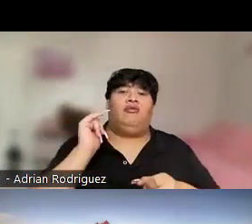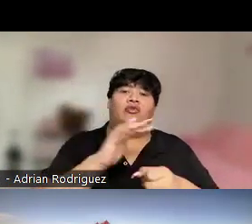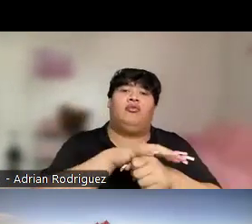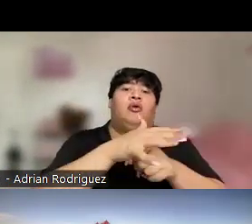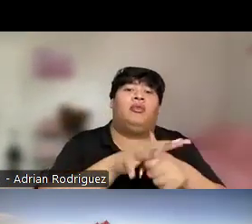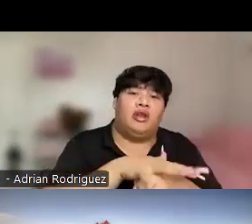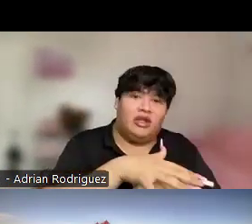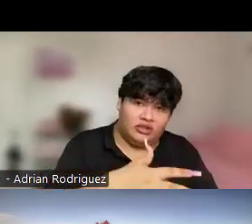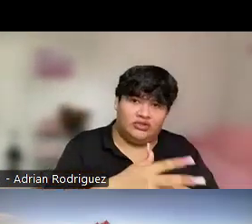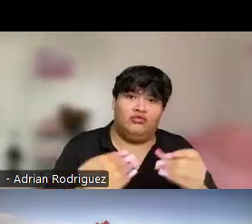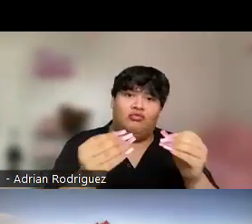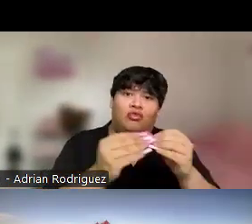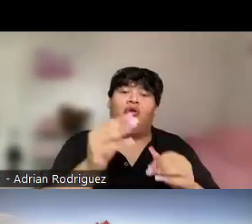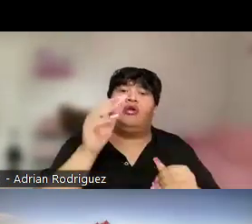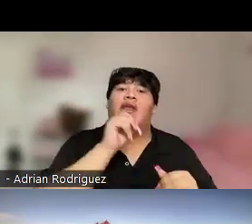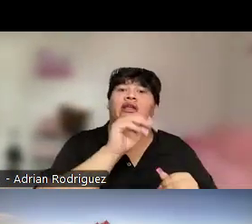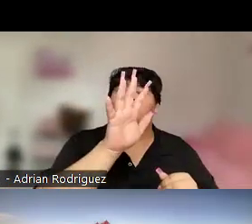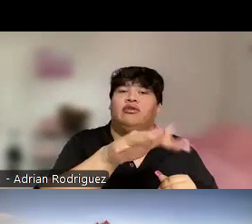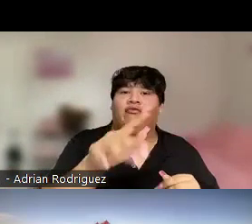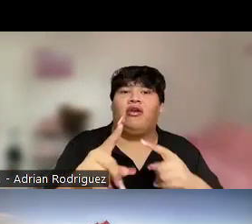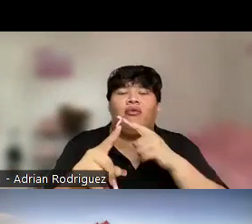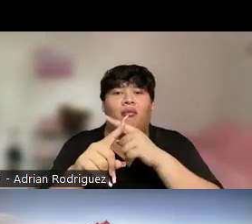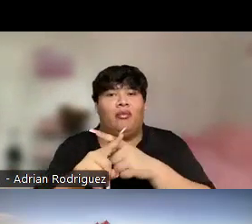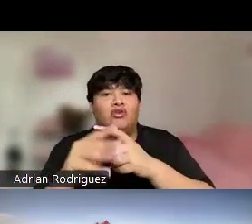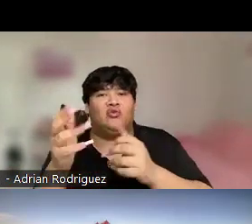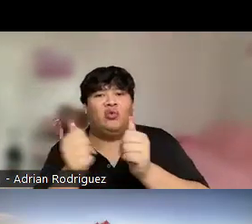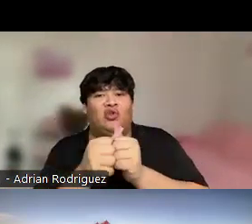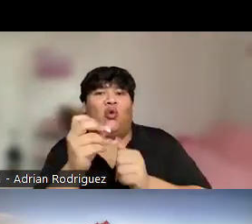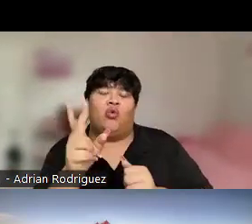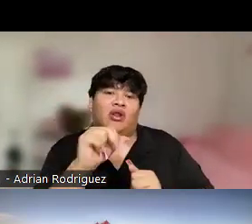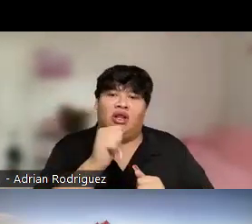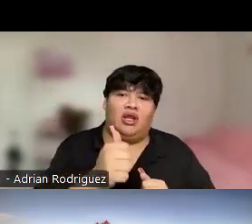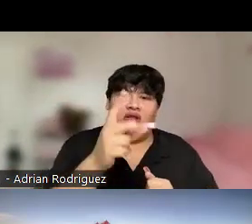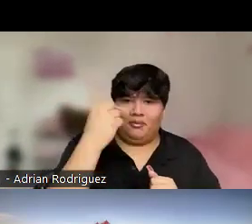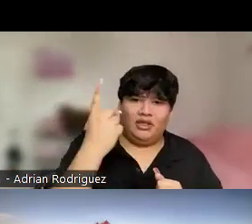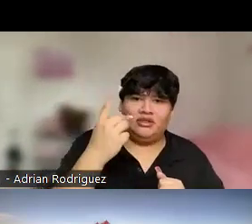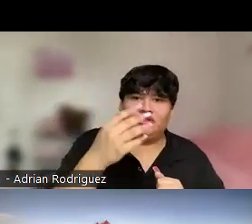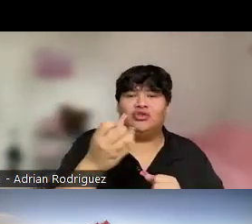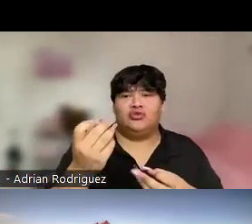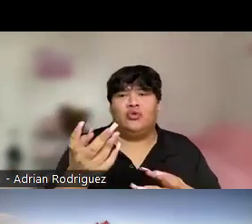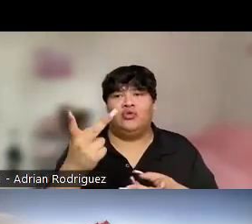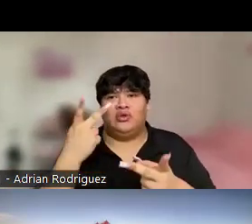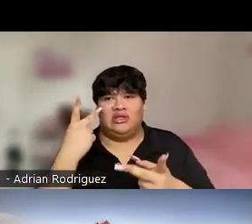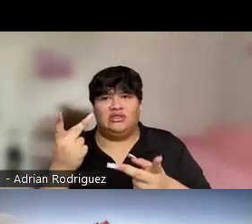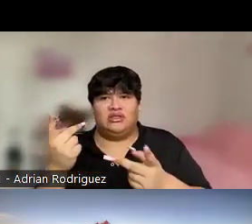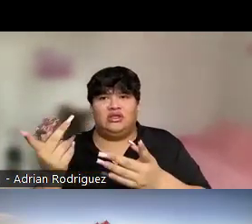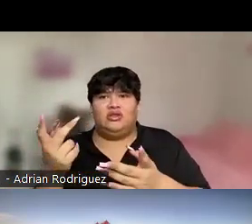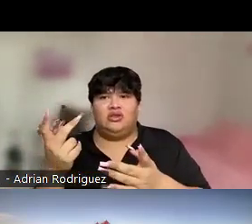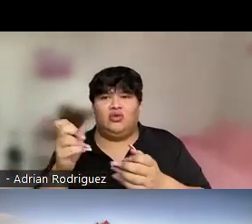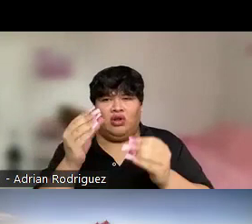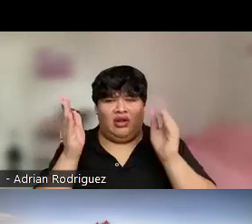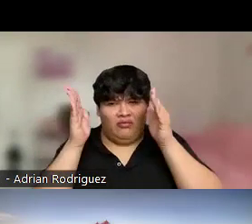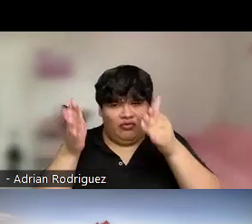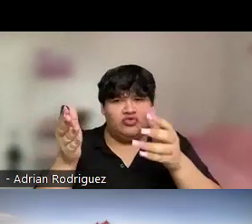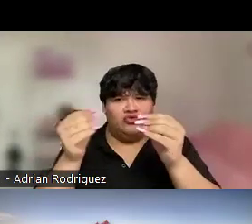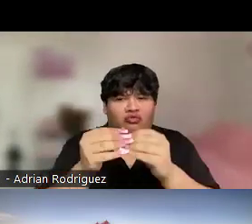California population age 55 plus with or without dementia. And so what you want to pay attention to